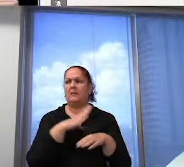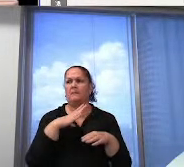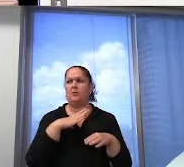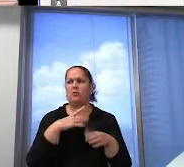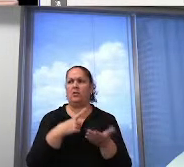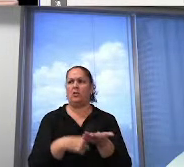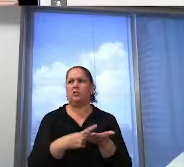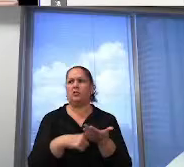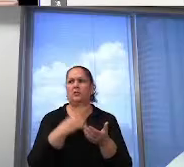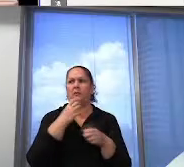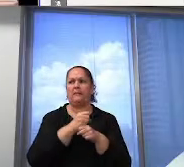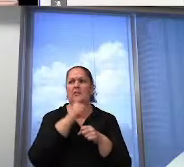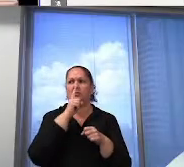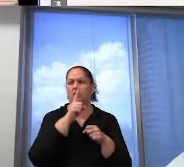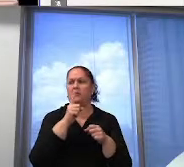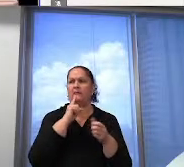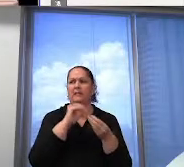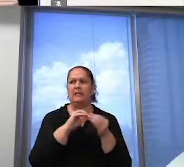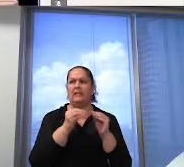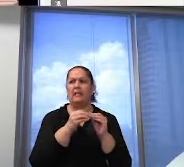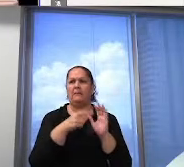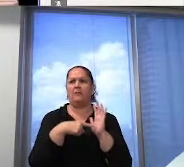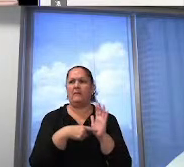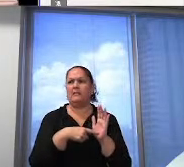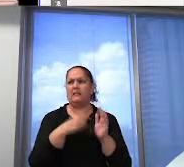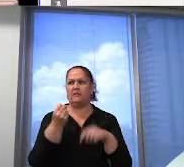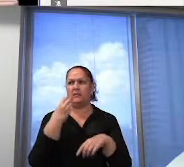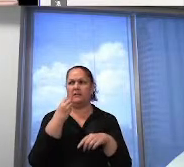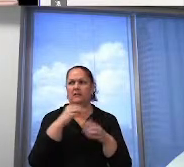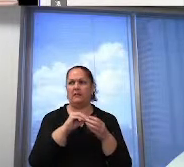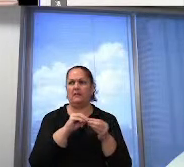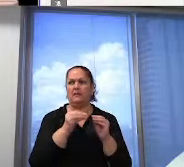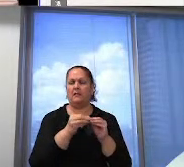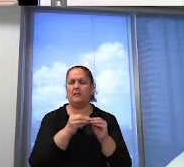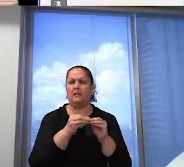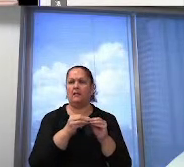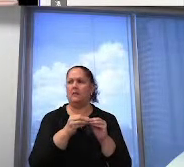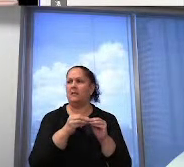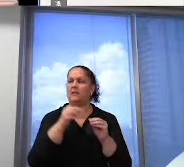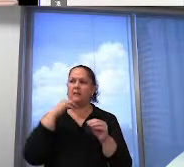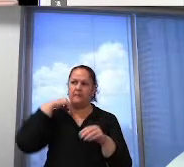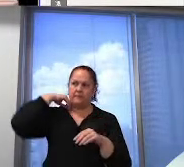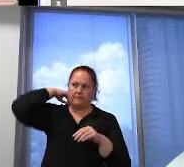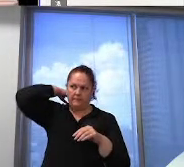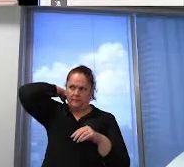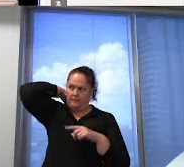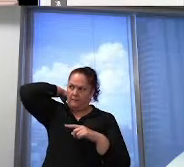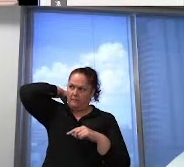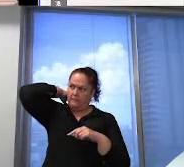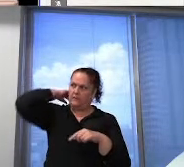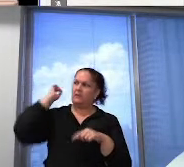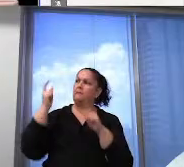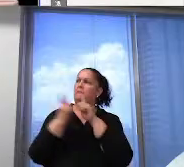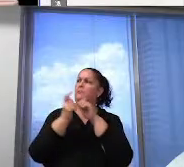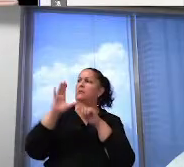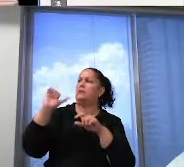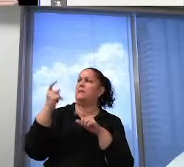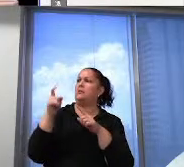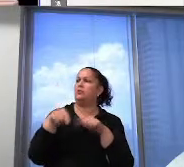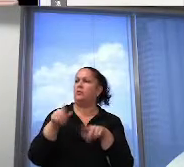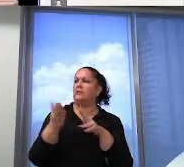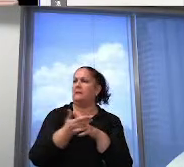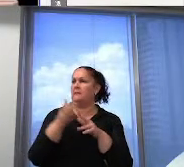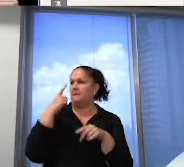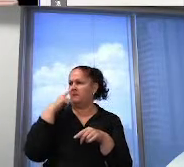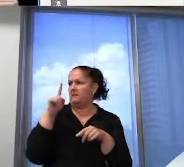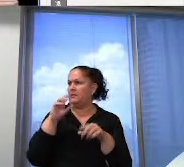bureau consultant, so I want to make sure the number of exhibit. All right, would if you, could give us the Mr. number? Camacho, go visit with Mr. Camacho during the break and get this straightened